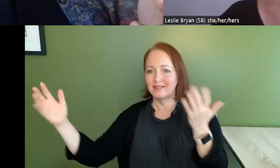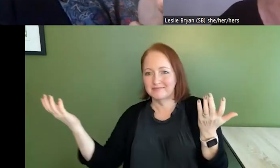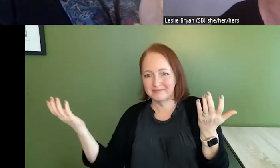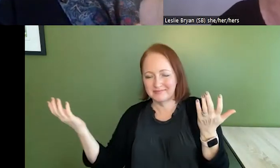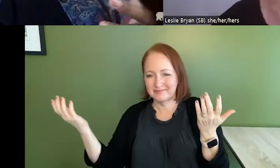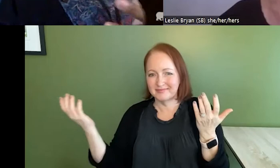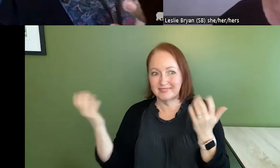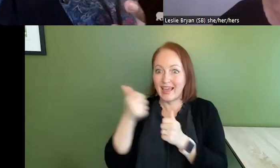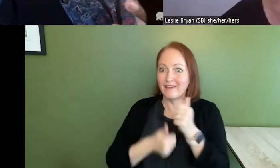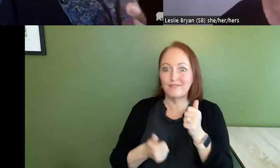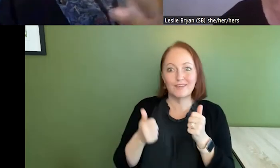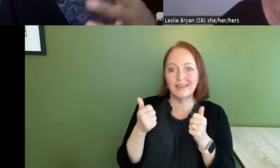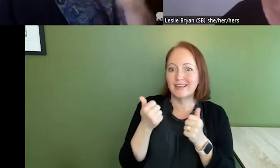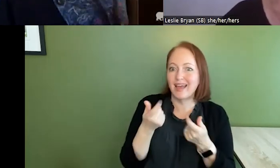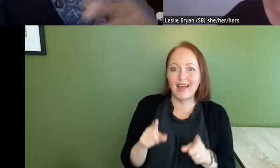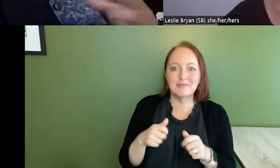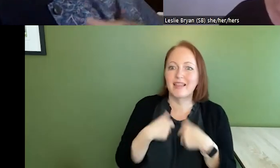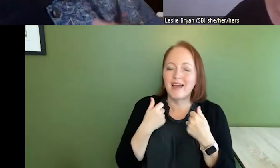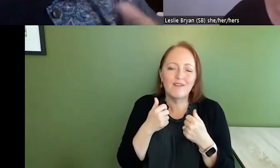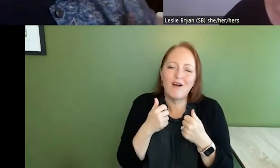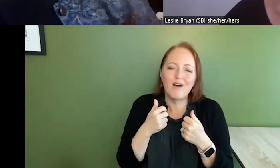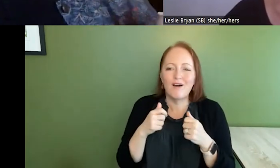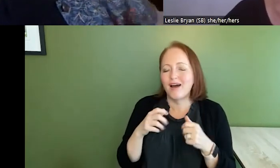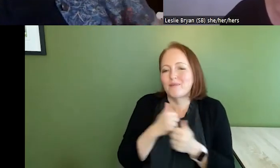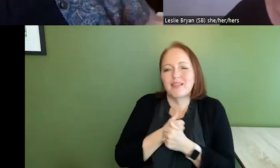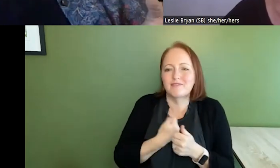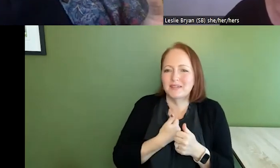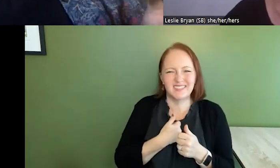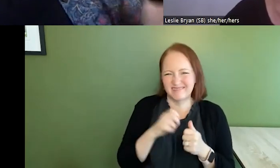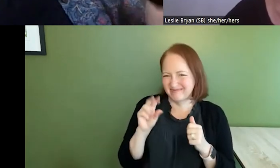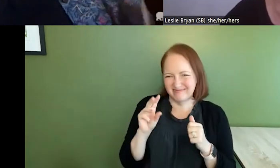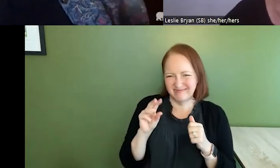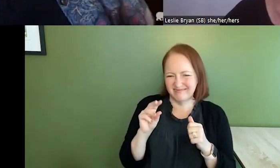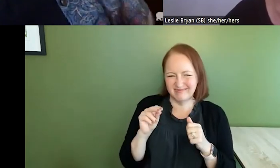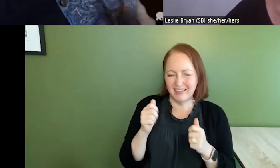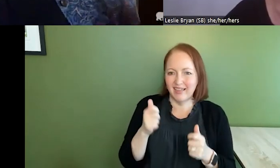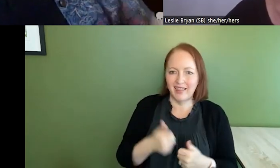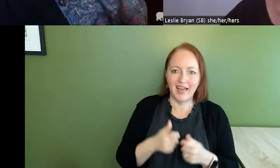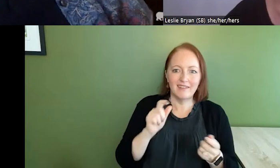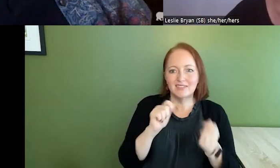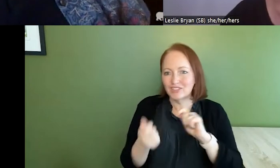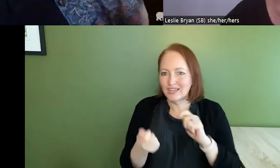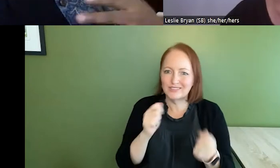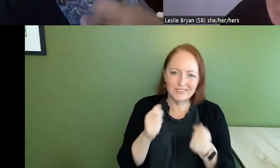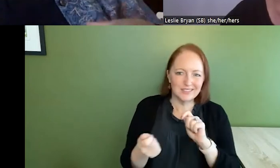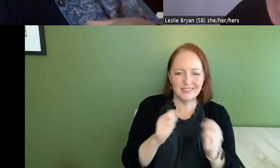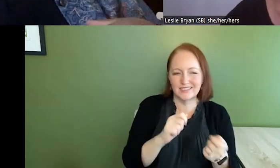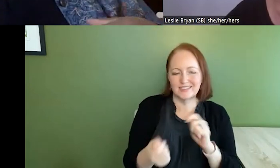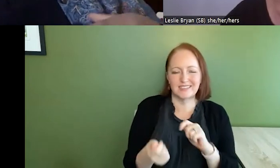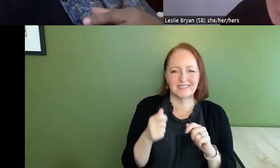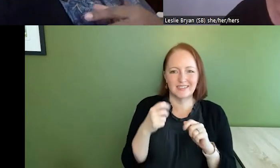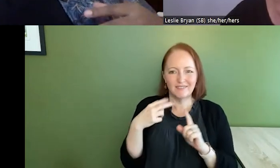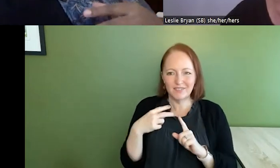single stimuli that comes at you, you're going to know exactly what to do. And that's just not true. Life changes how we think about things and think about